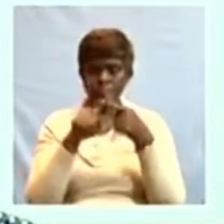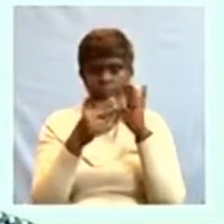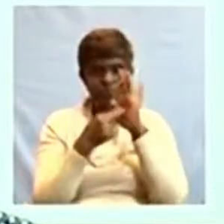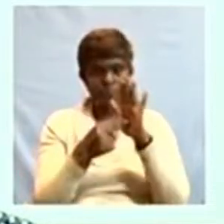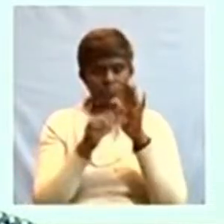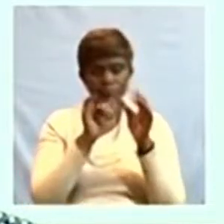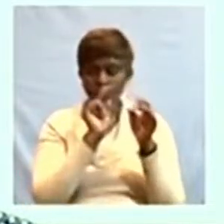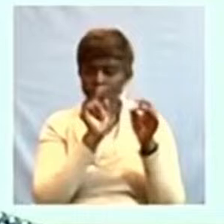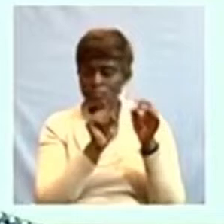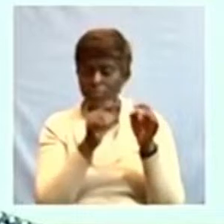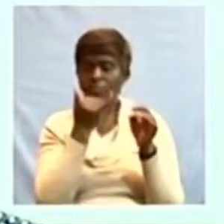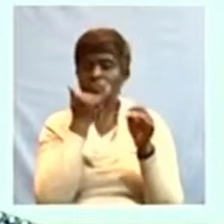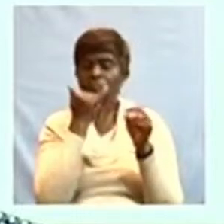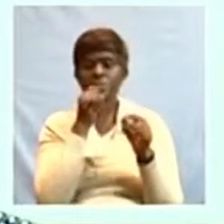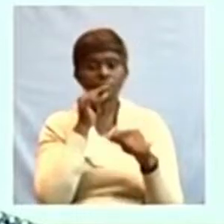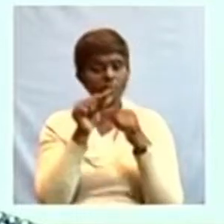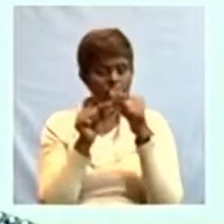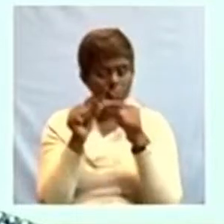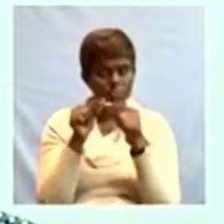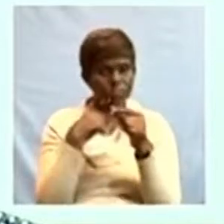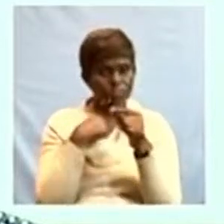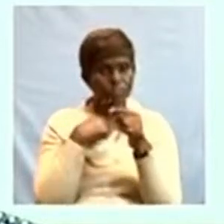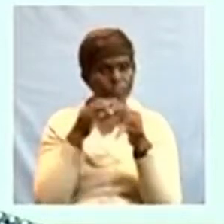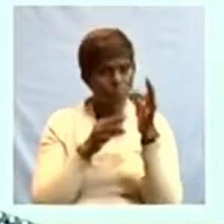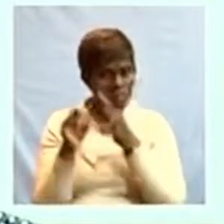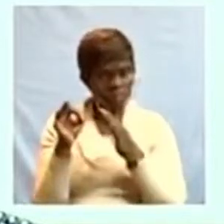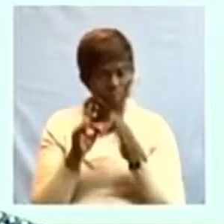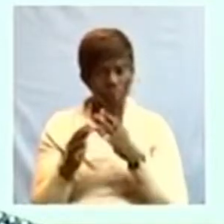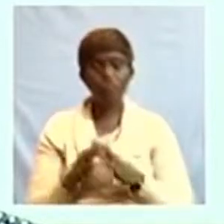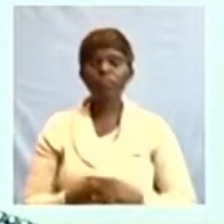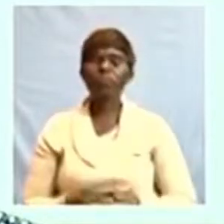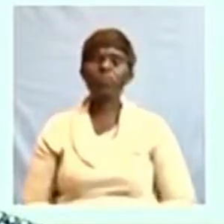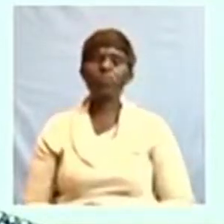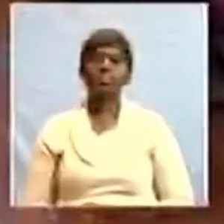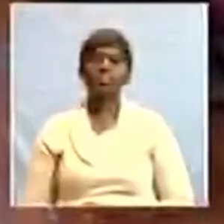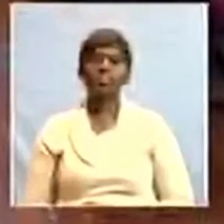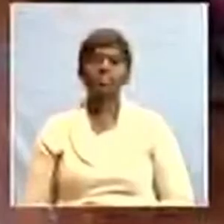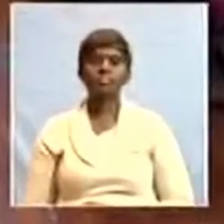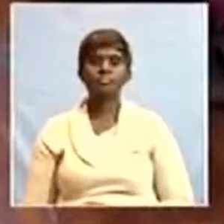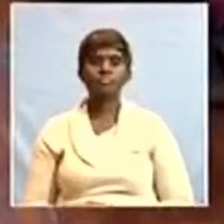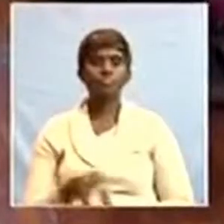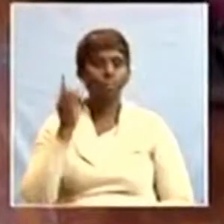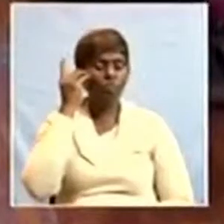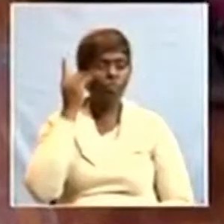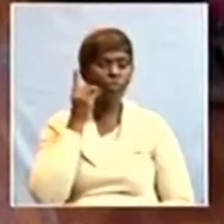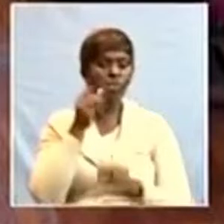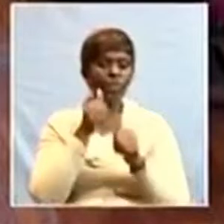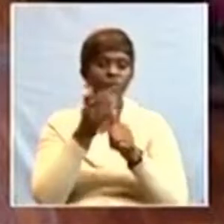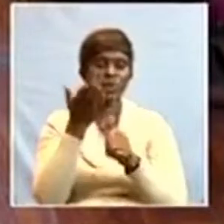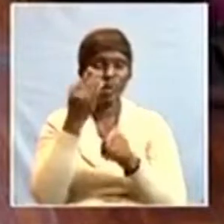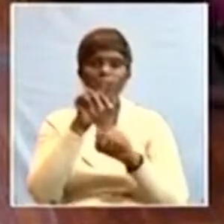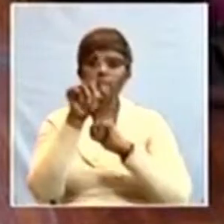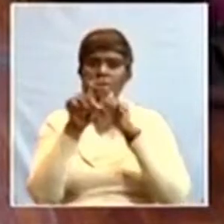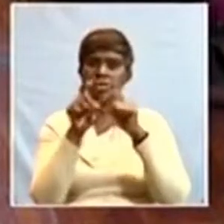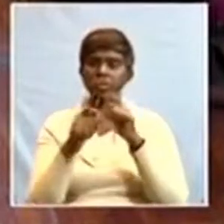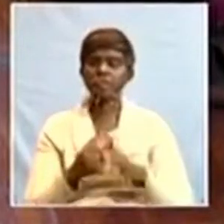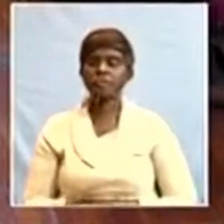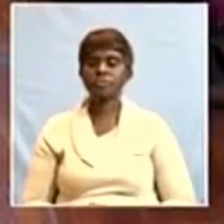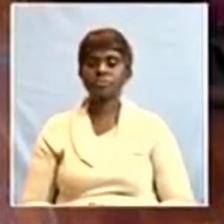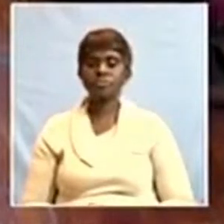that this is the wrong seed. I submit. Honorable Duck, it's a follow-up question. Yes.